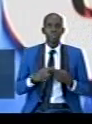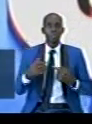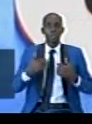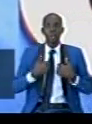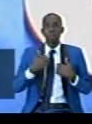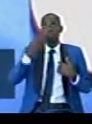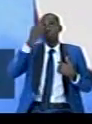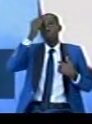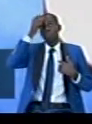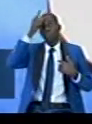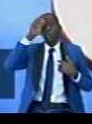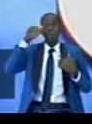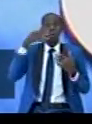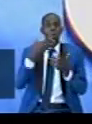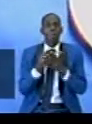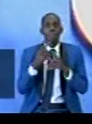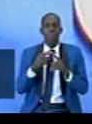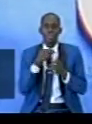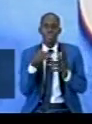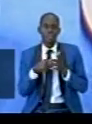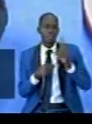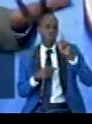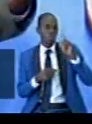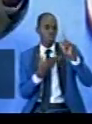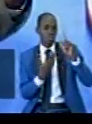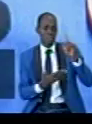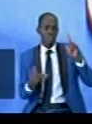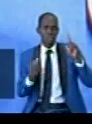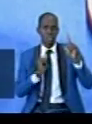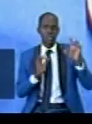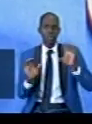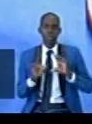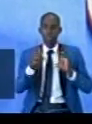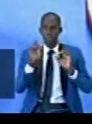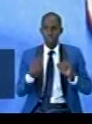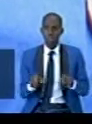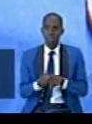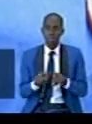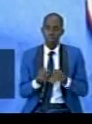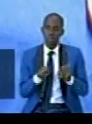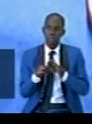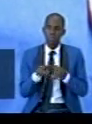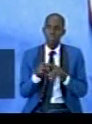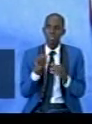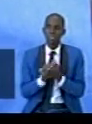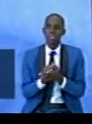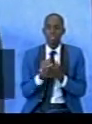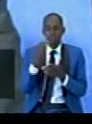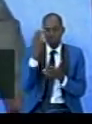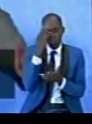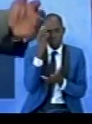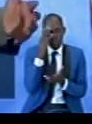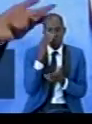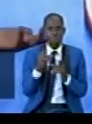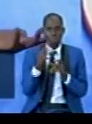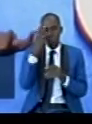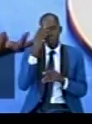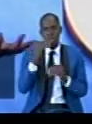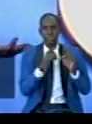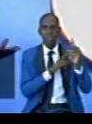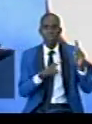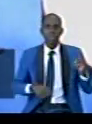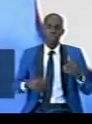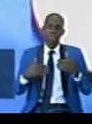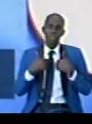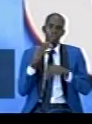this one thing I do. And if you can come to that, identify why the Lord has called you,